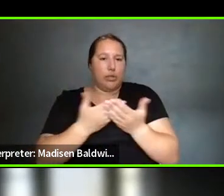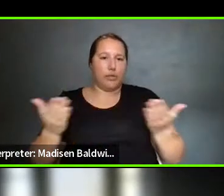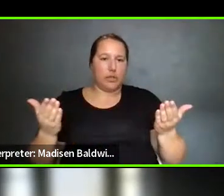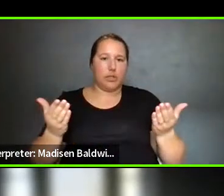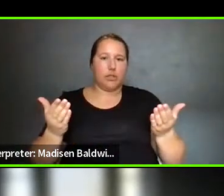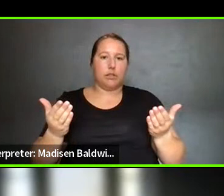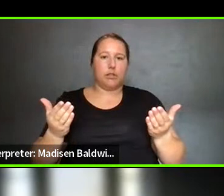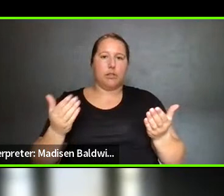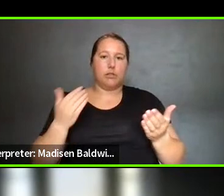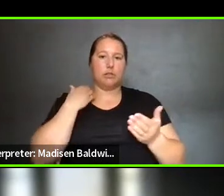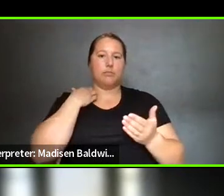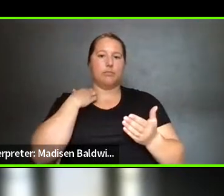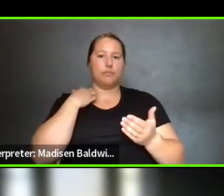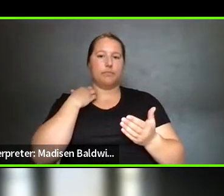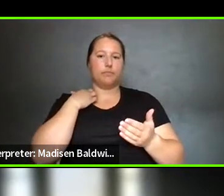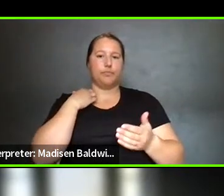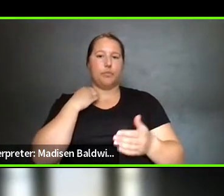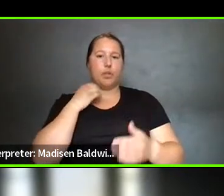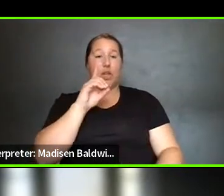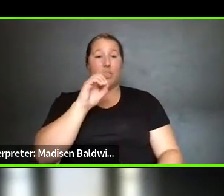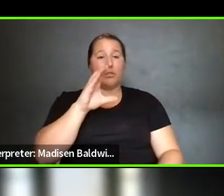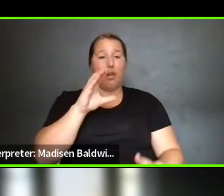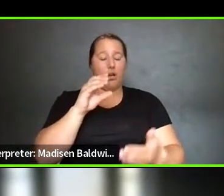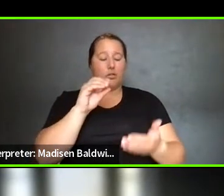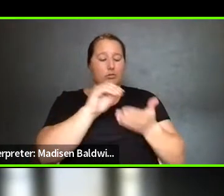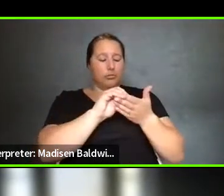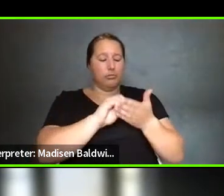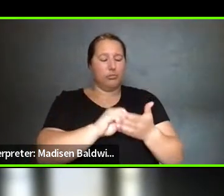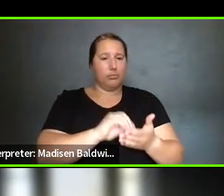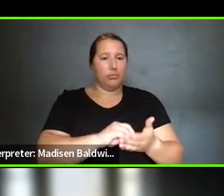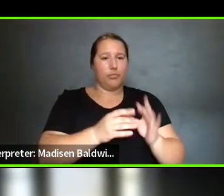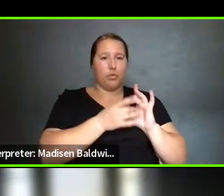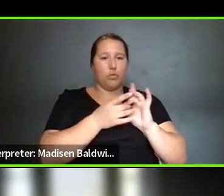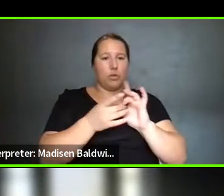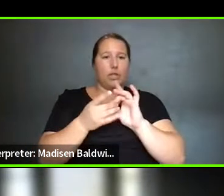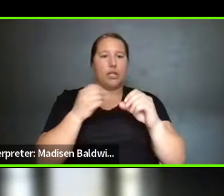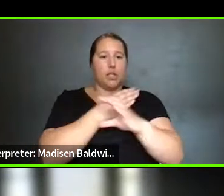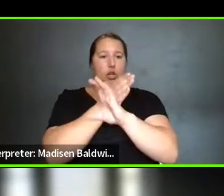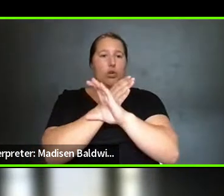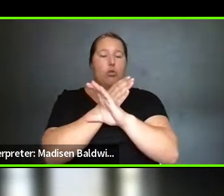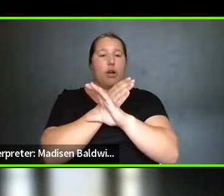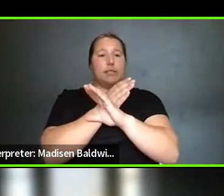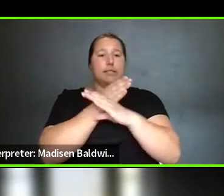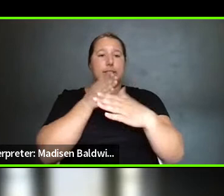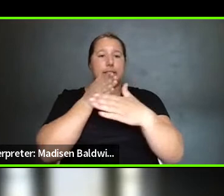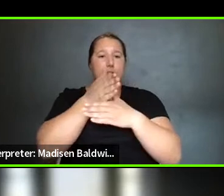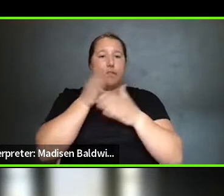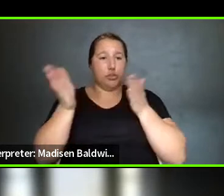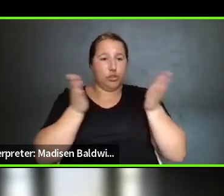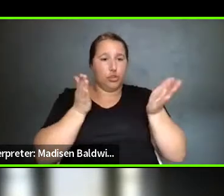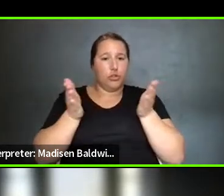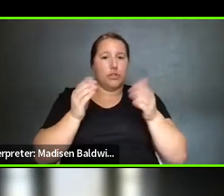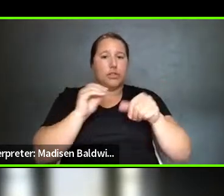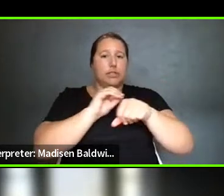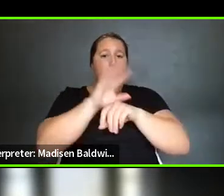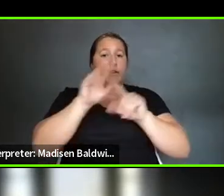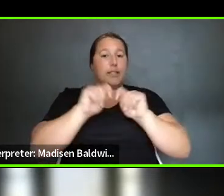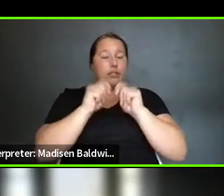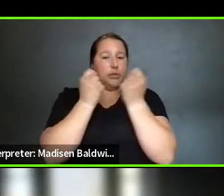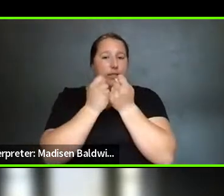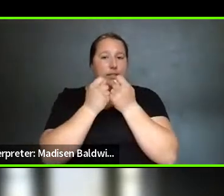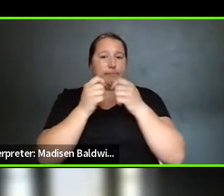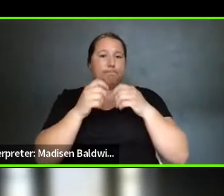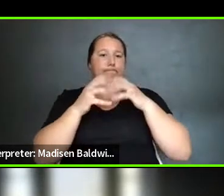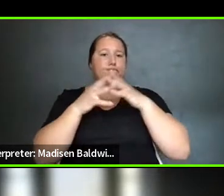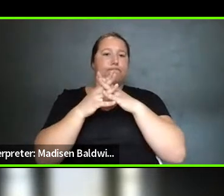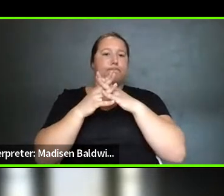at the documentation around the development of the PIC of Crisis Intervention Services, the advisory team was created to